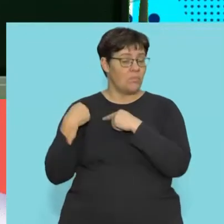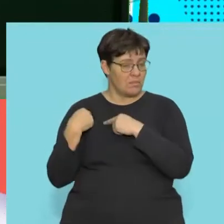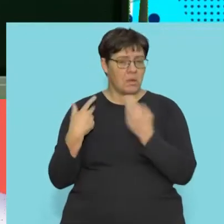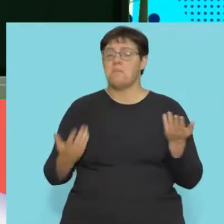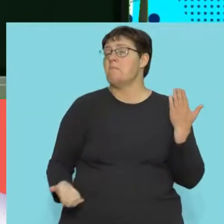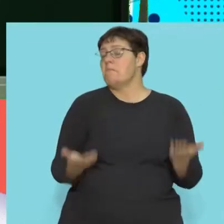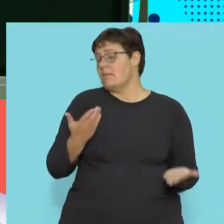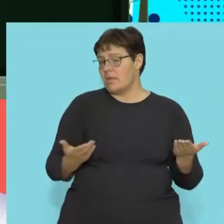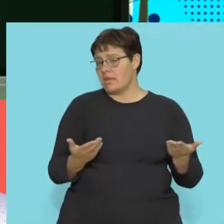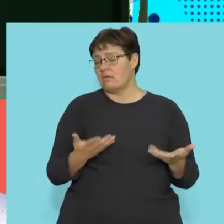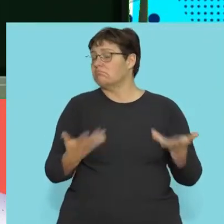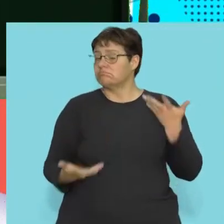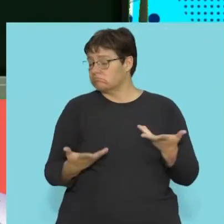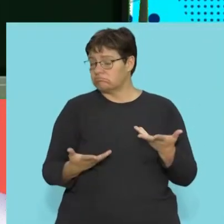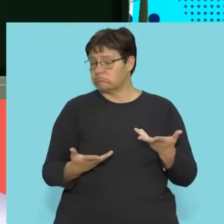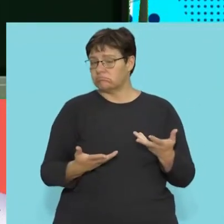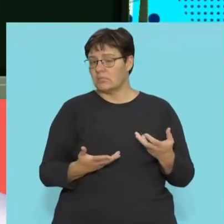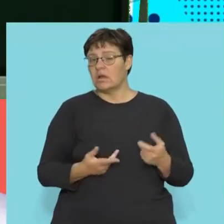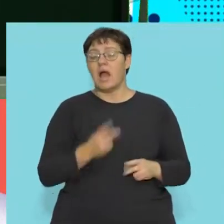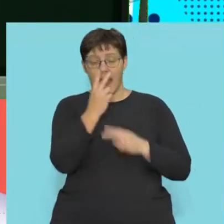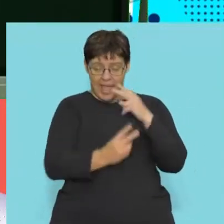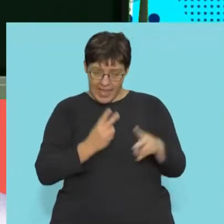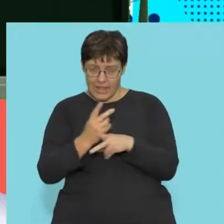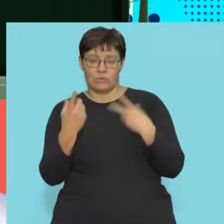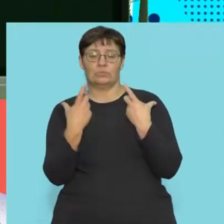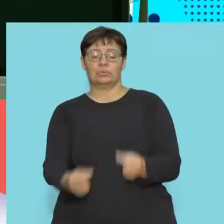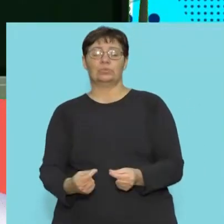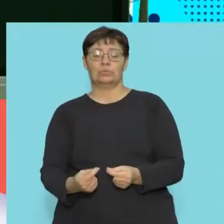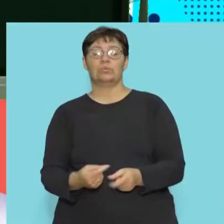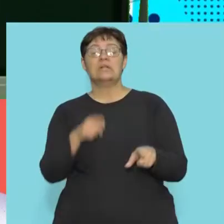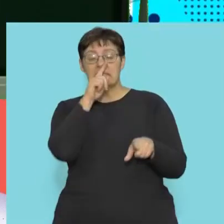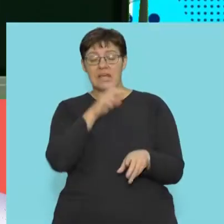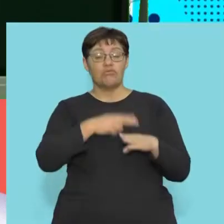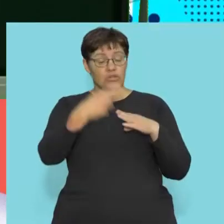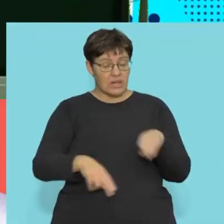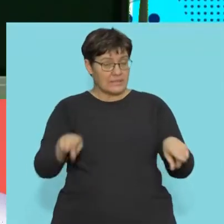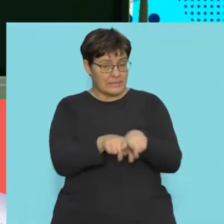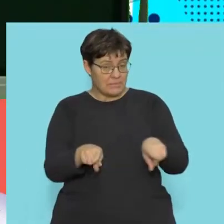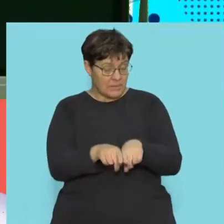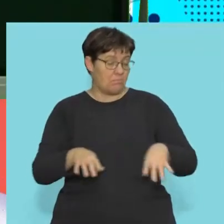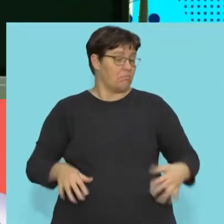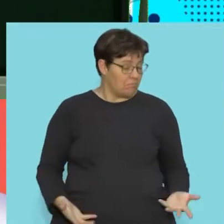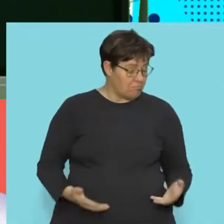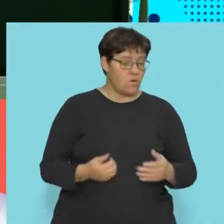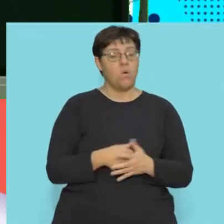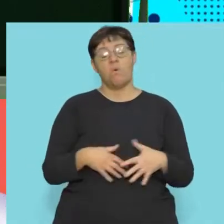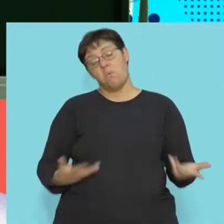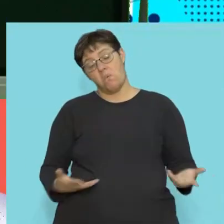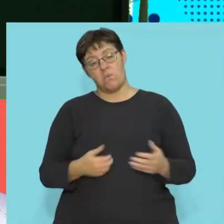to improve the reliability of her results, it would mean that she could repeat the experiment and see if she got the same